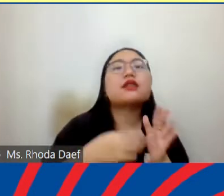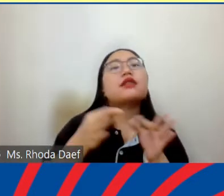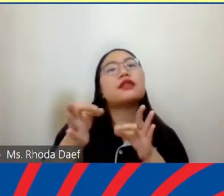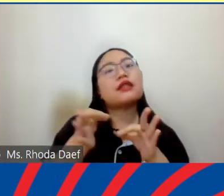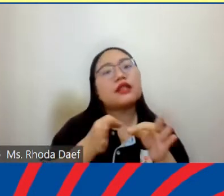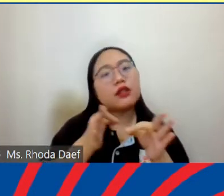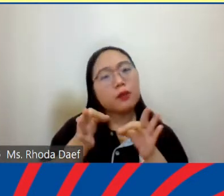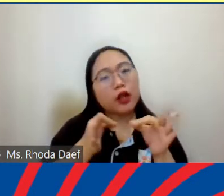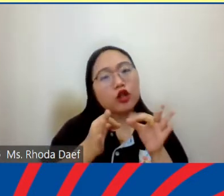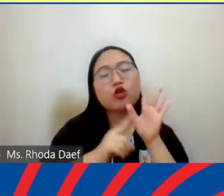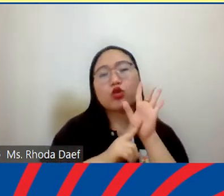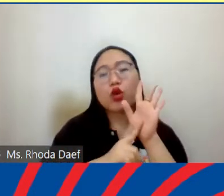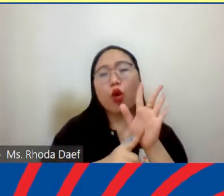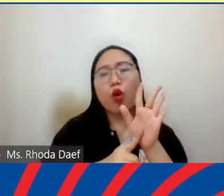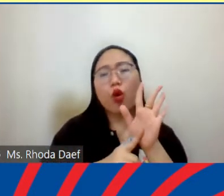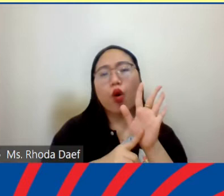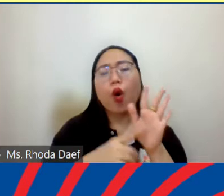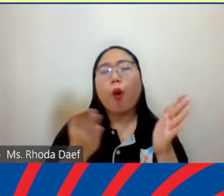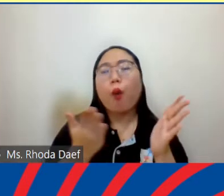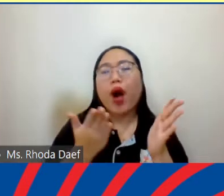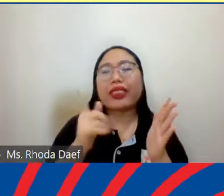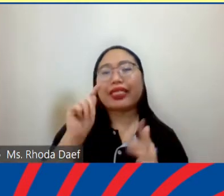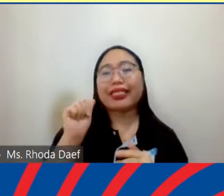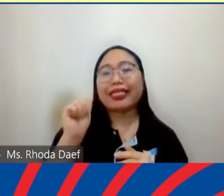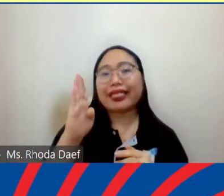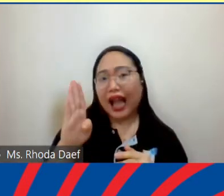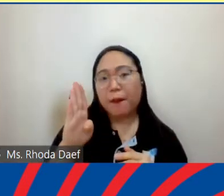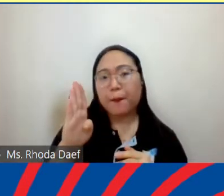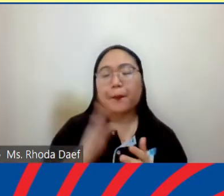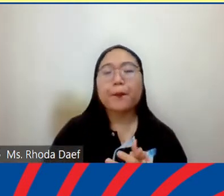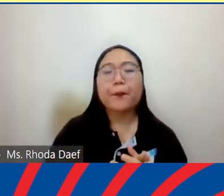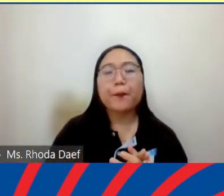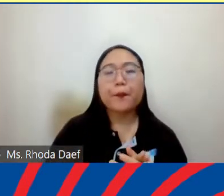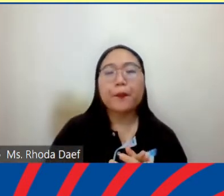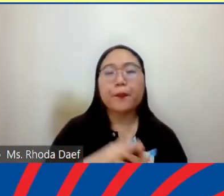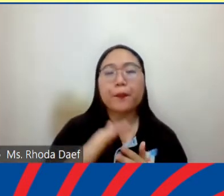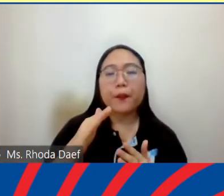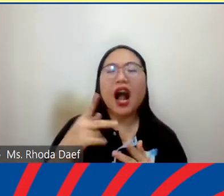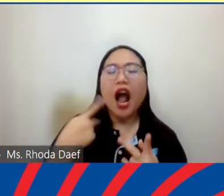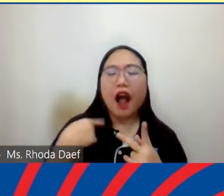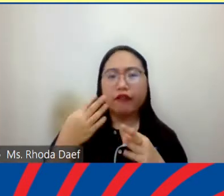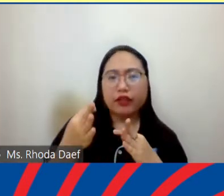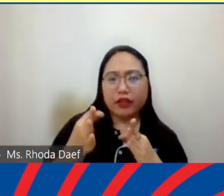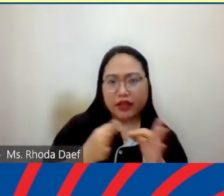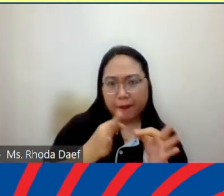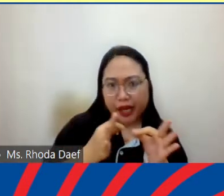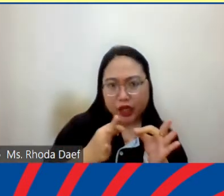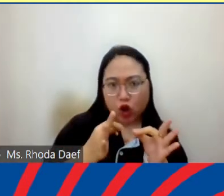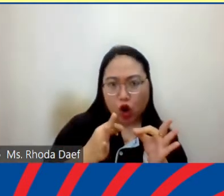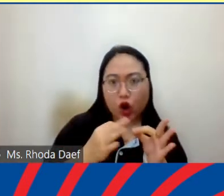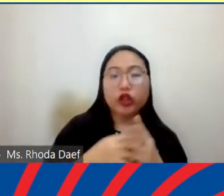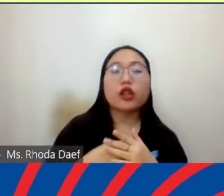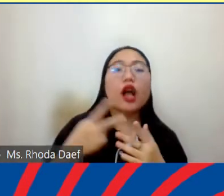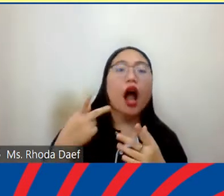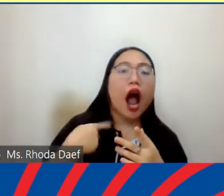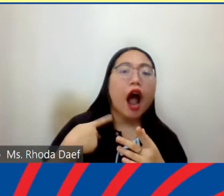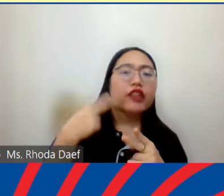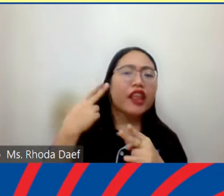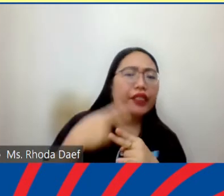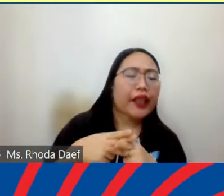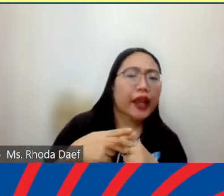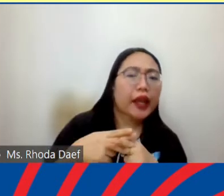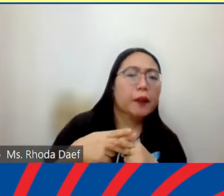shows anong tab nung spreadsheet. There's a description, ano yung name nung element na yon, and